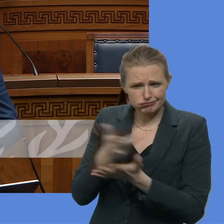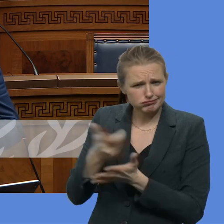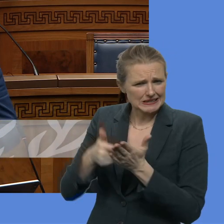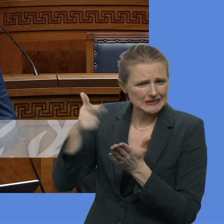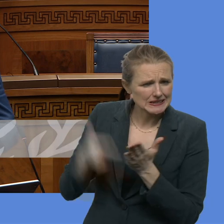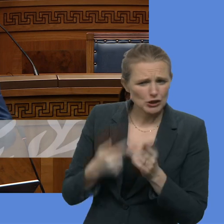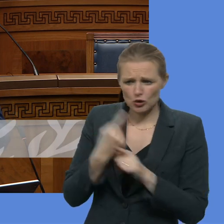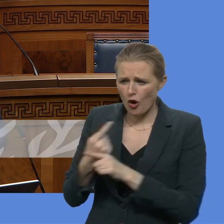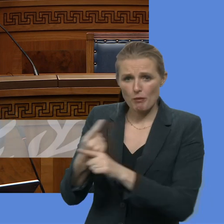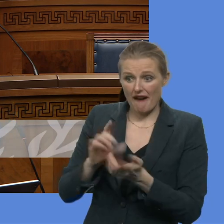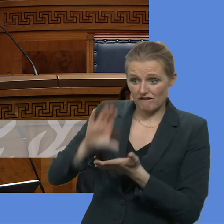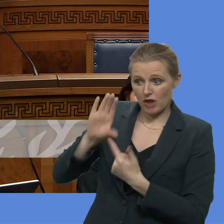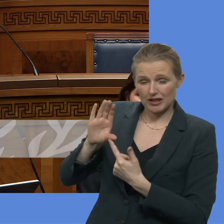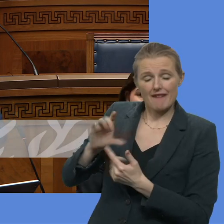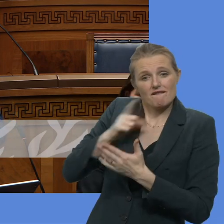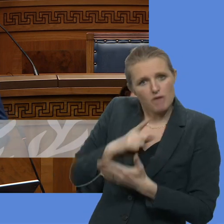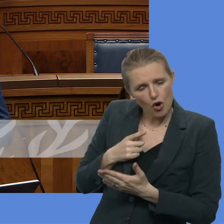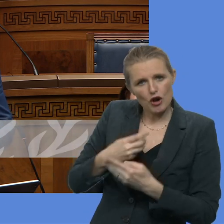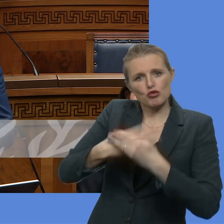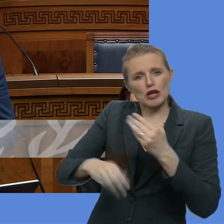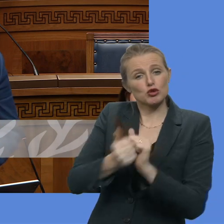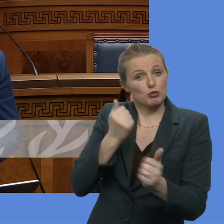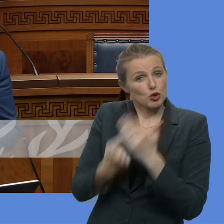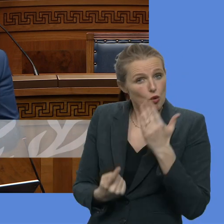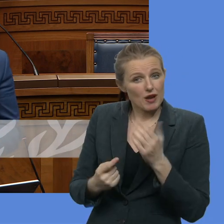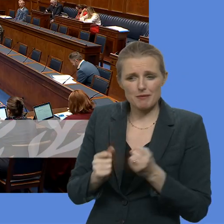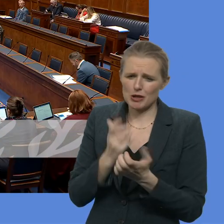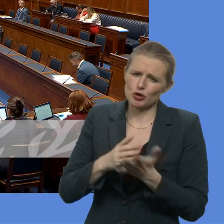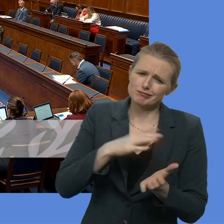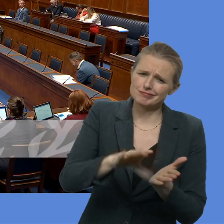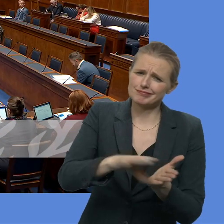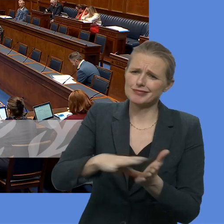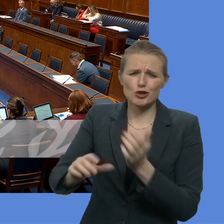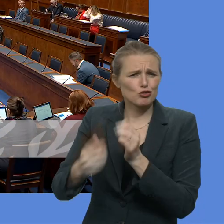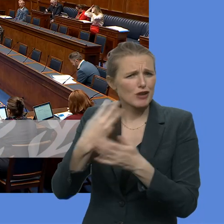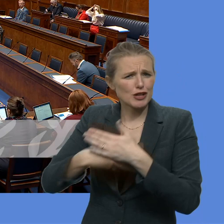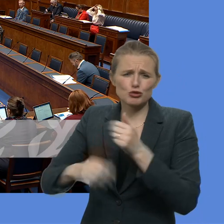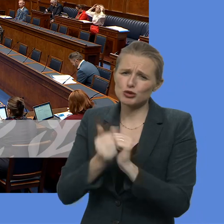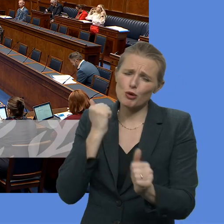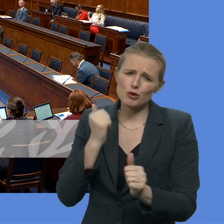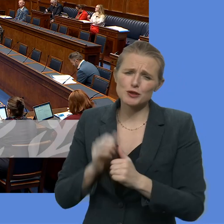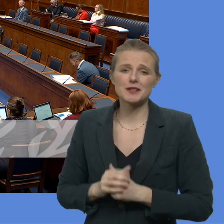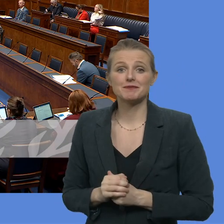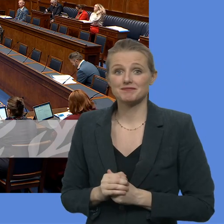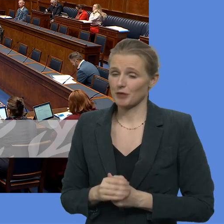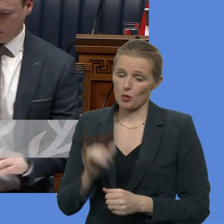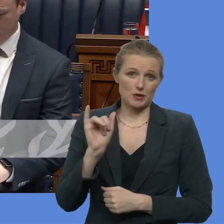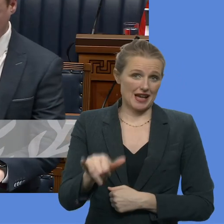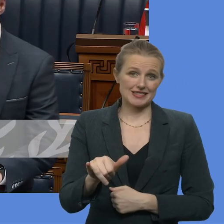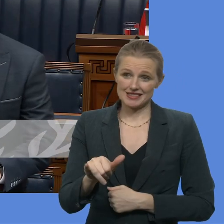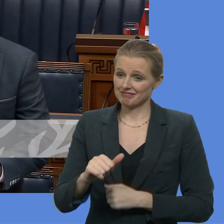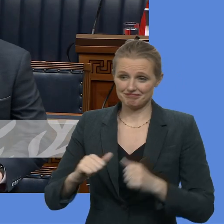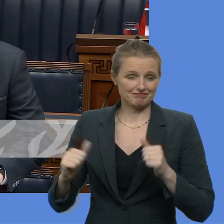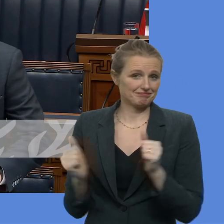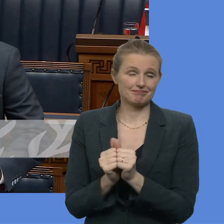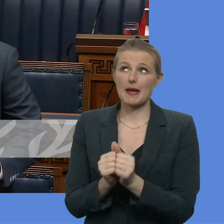look at create such a fund that we can increase and expand the amount of funding that grassroots sports gets? Minister. Absolutely, Mr. Speaker. I'm